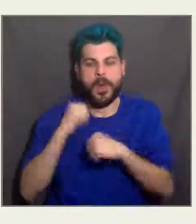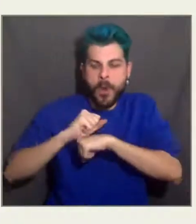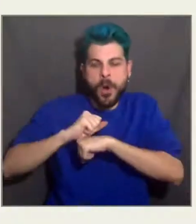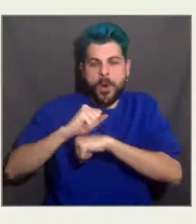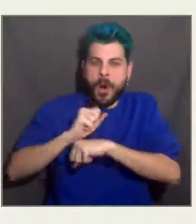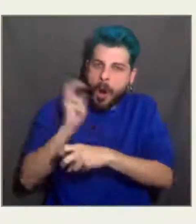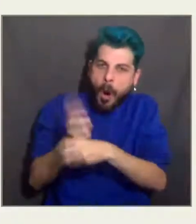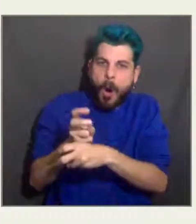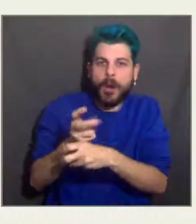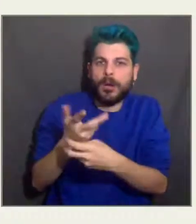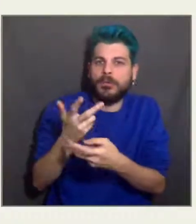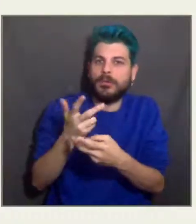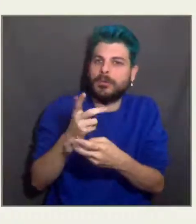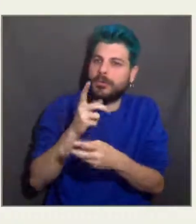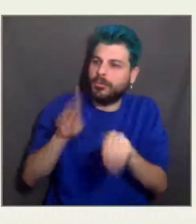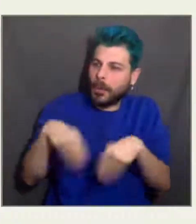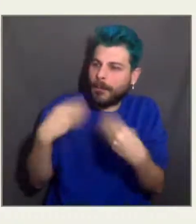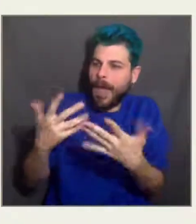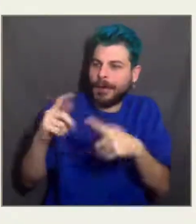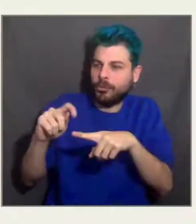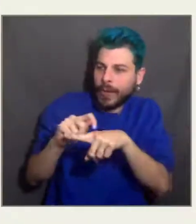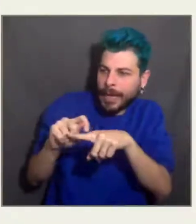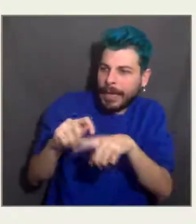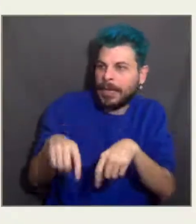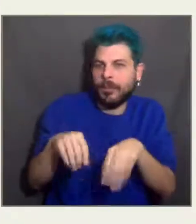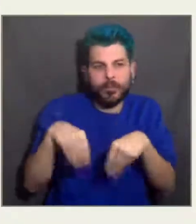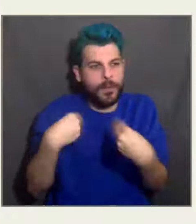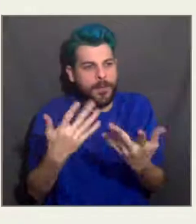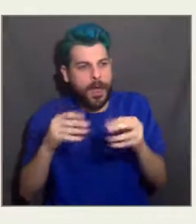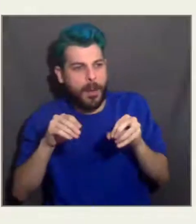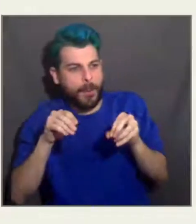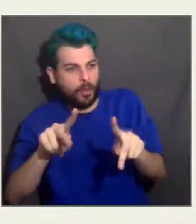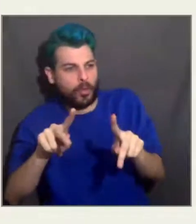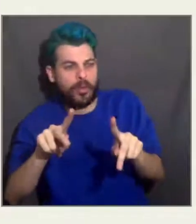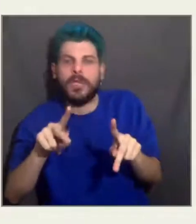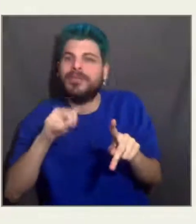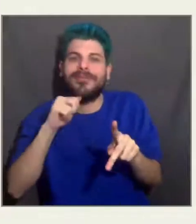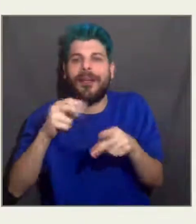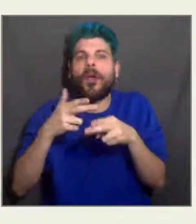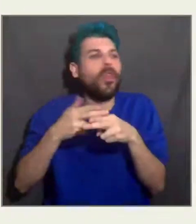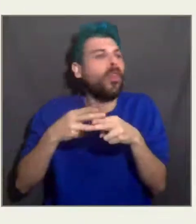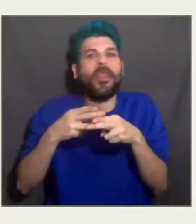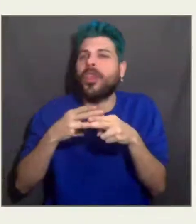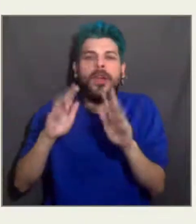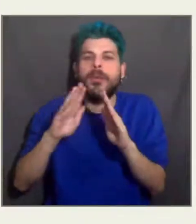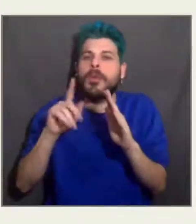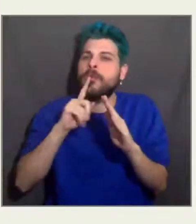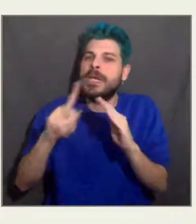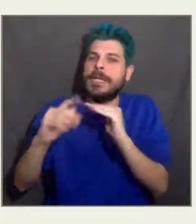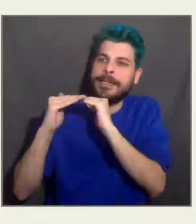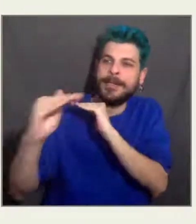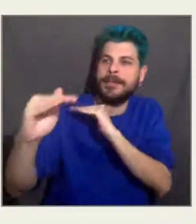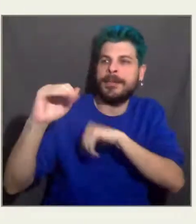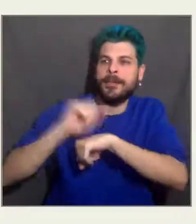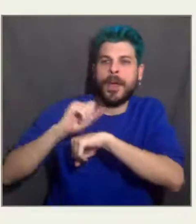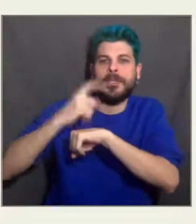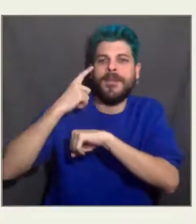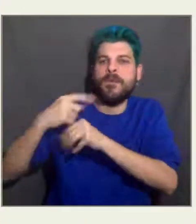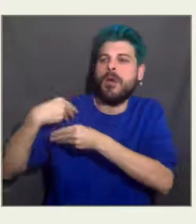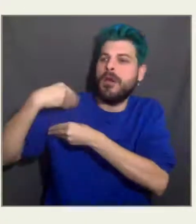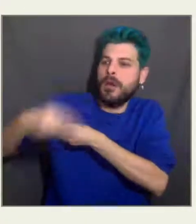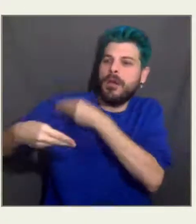is there, so that the opportunity is there for the long term, so that the intergenerational wealth can be created. Thank you for that